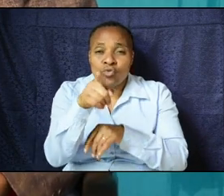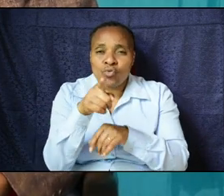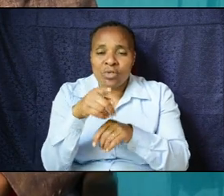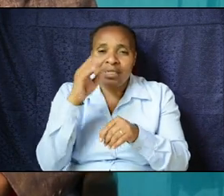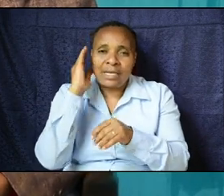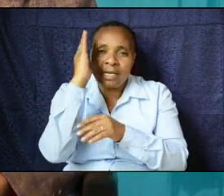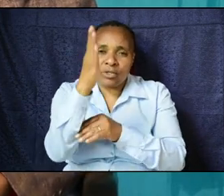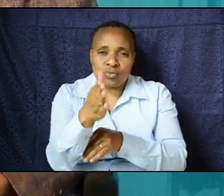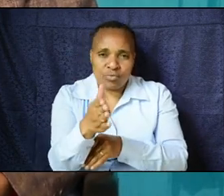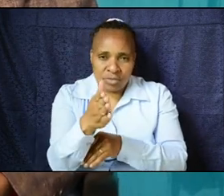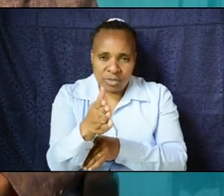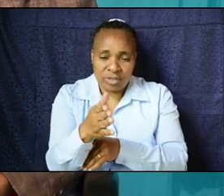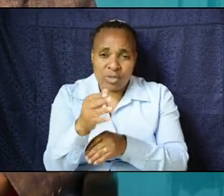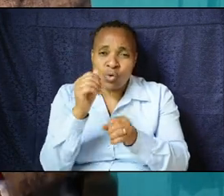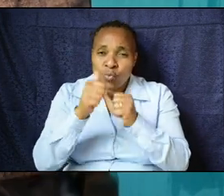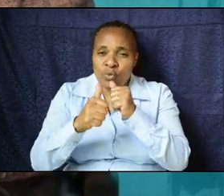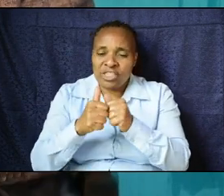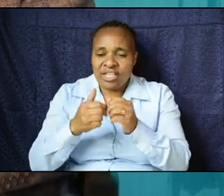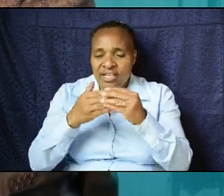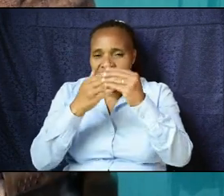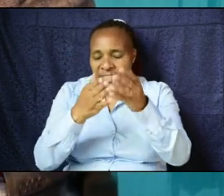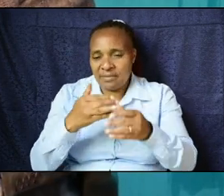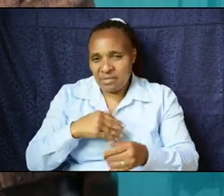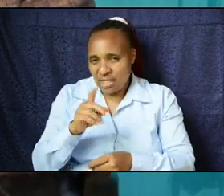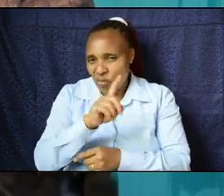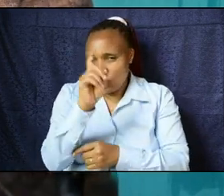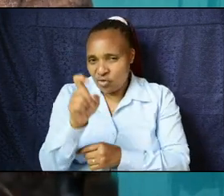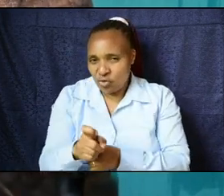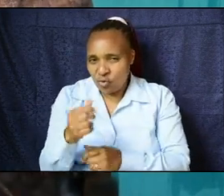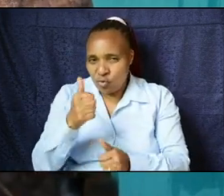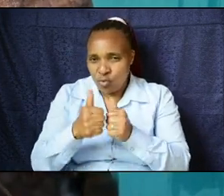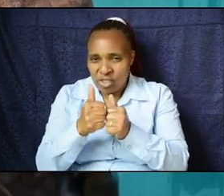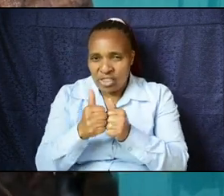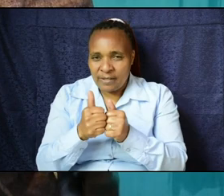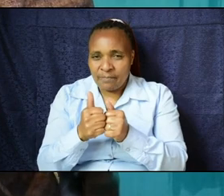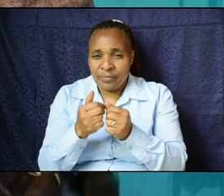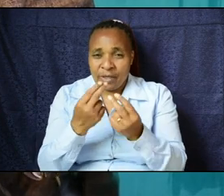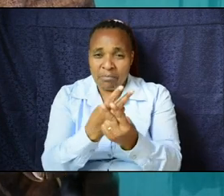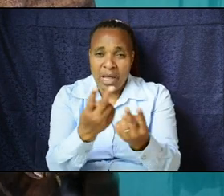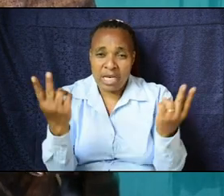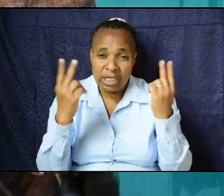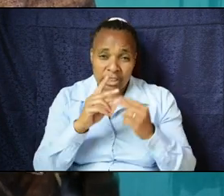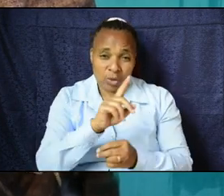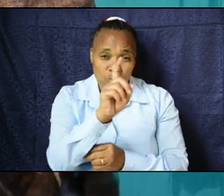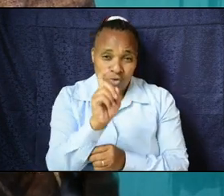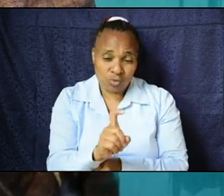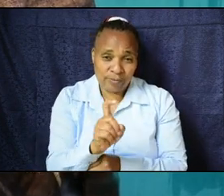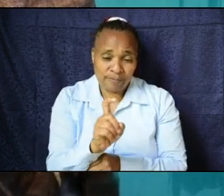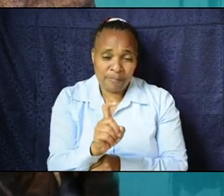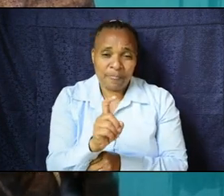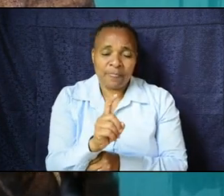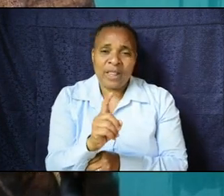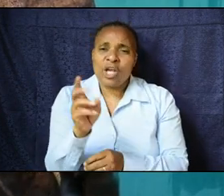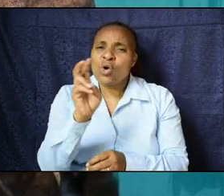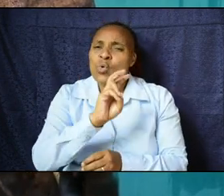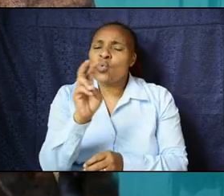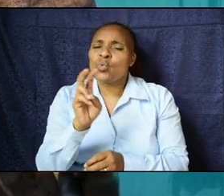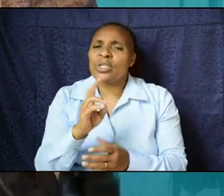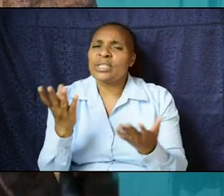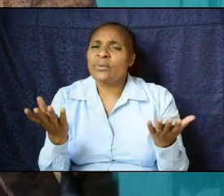direction. This leads me to the question that I'd like to place on the to the panelists. That looking